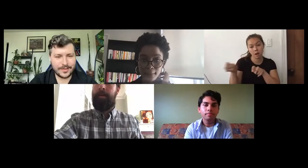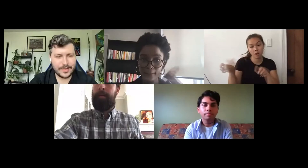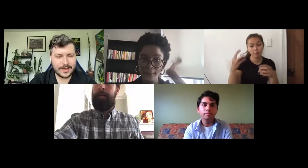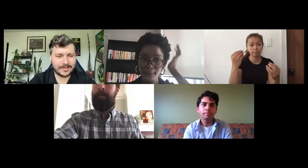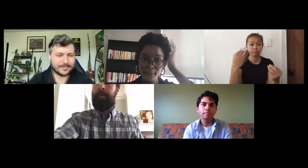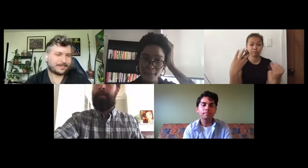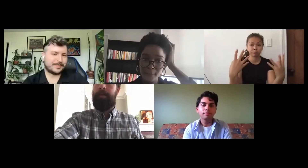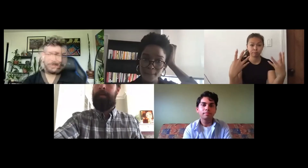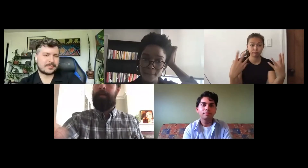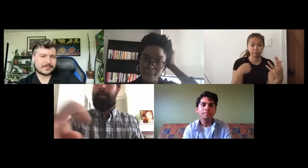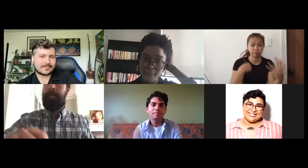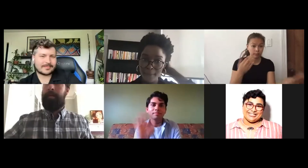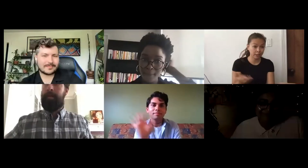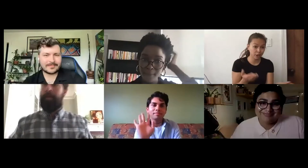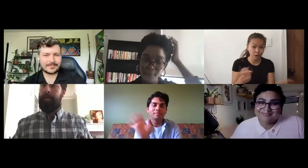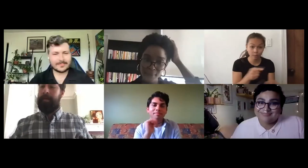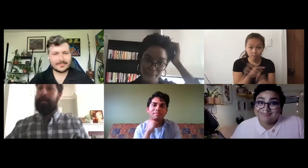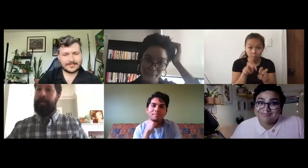Panelists, are you here?